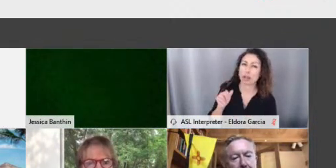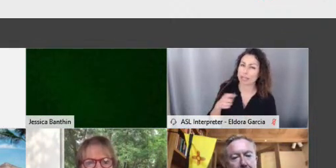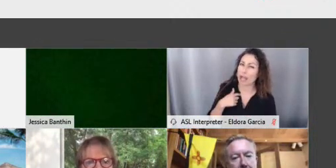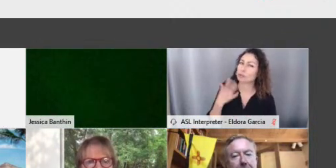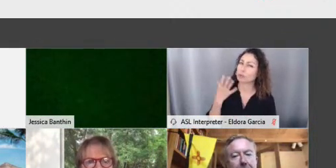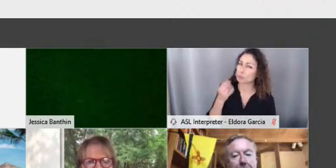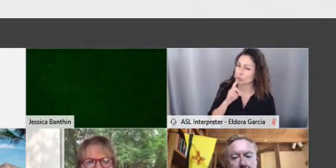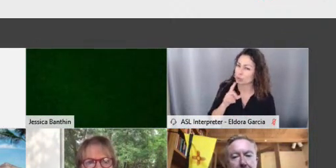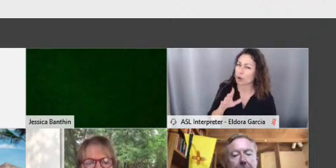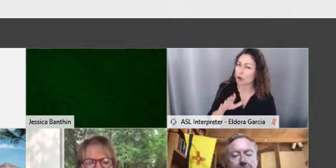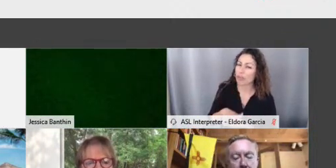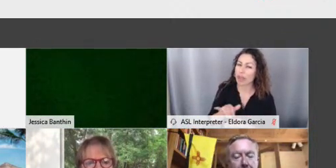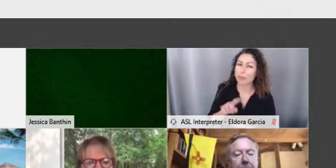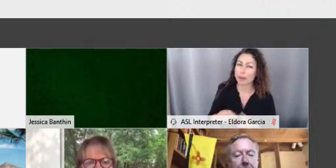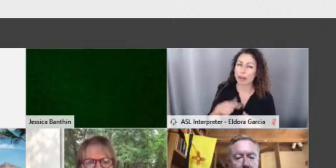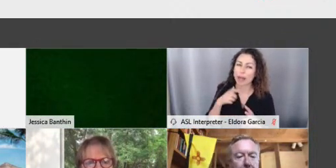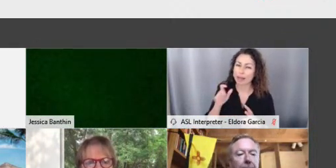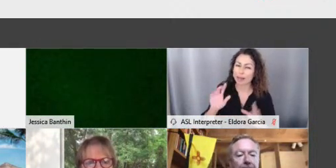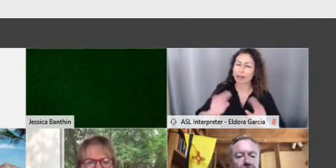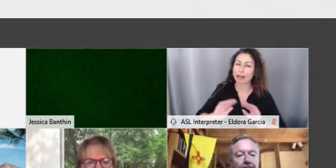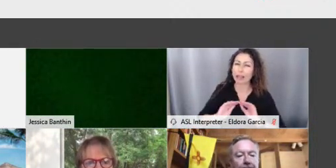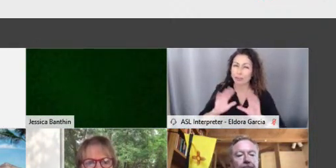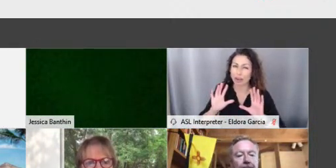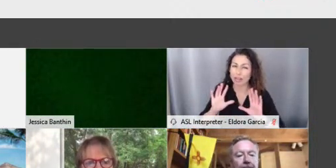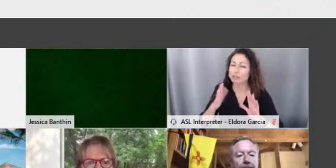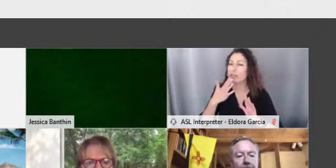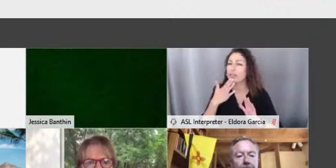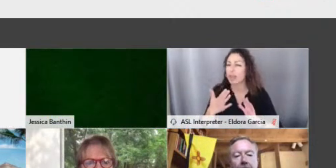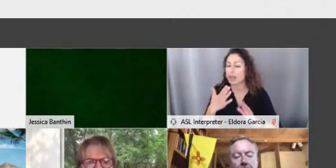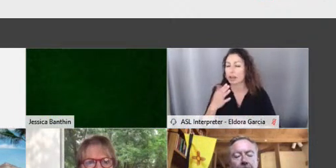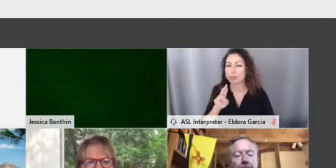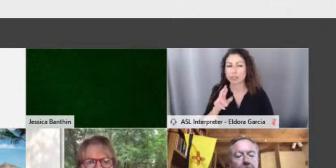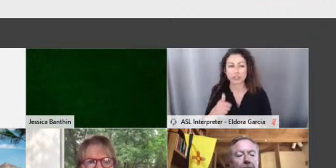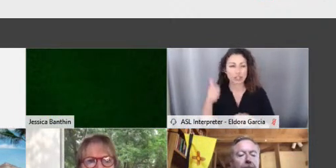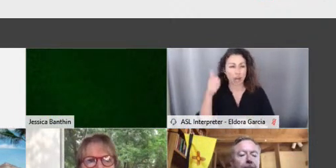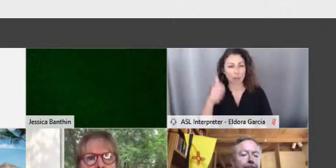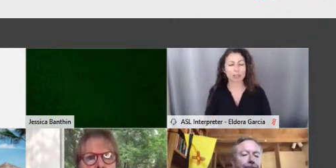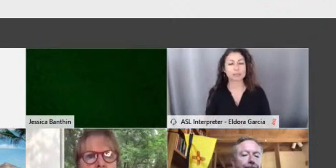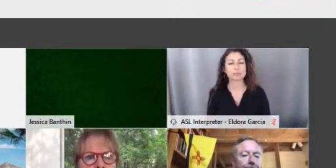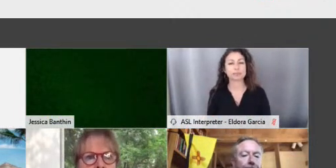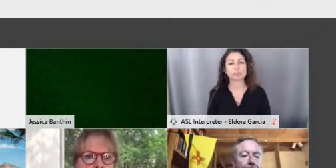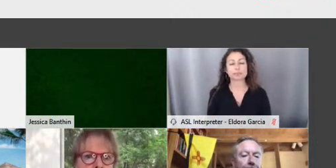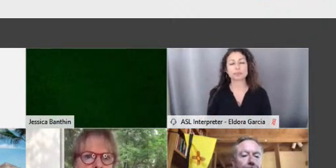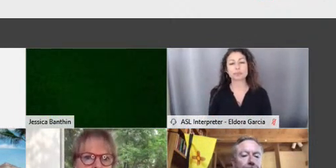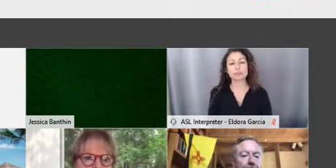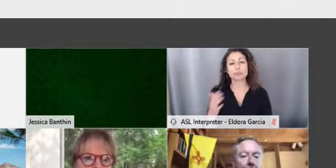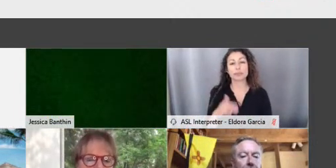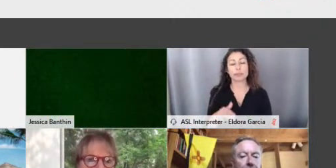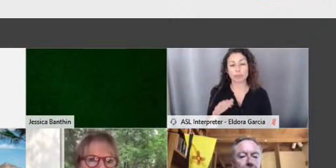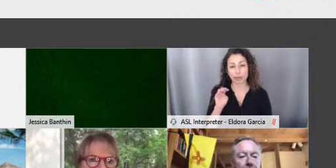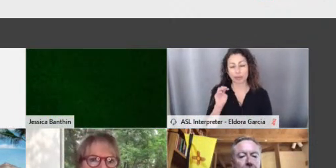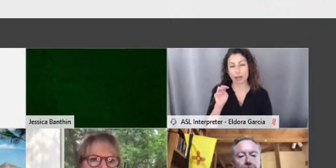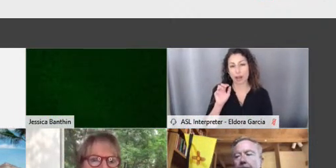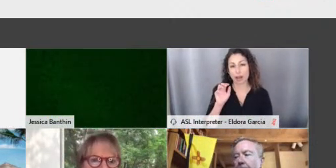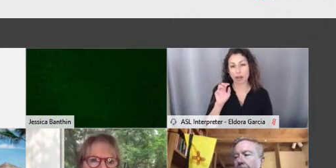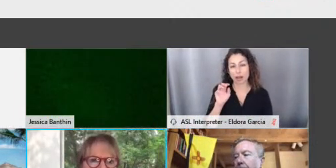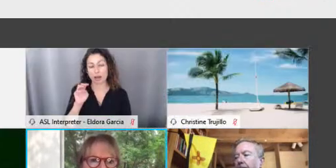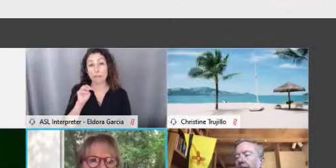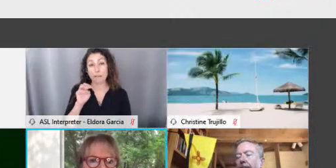I was right on that, but I just needed clarification. Thank you, Mr. Chairman. On that point, Mr.